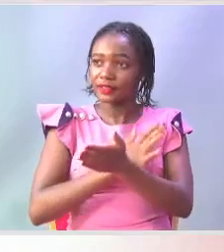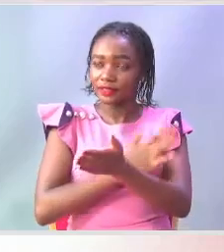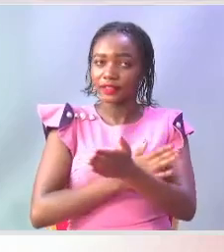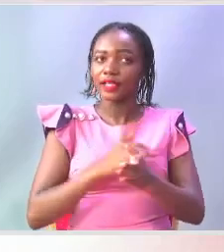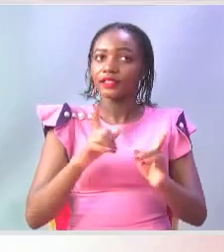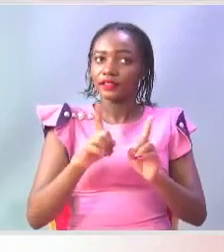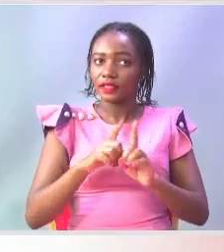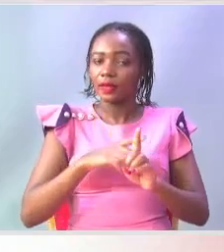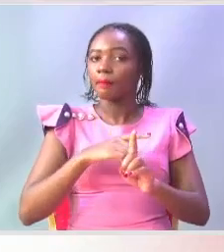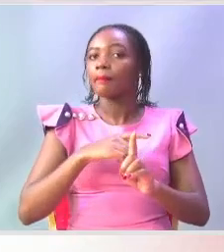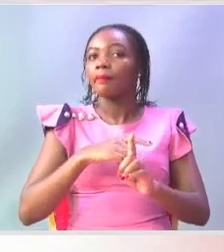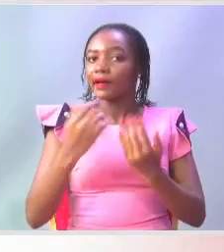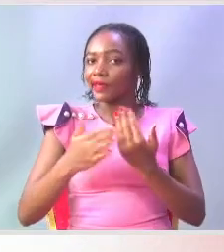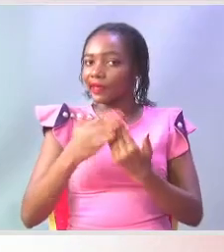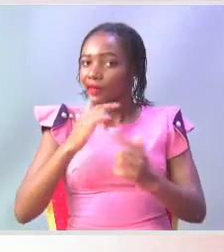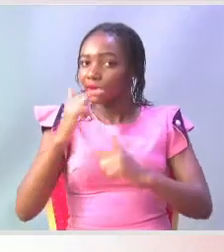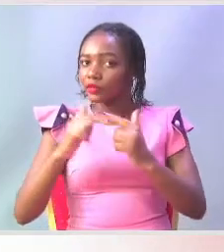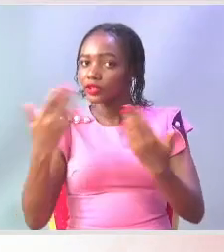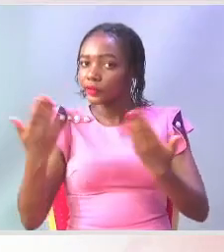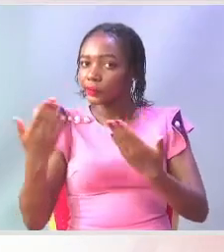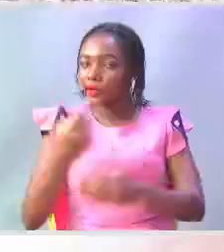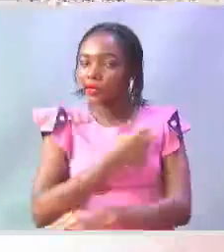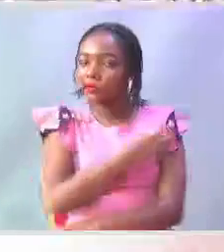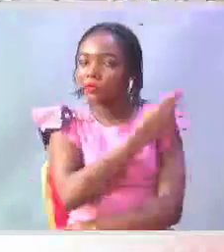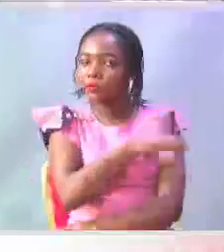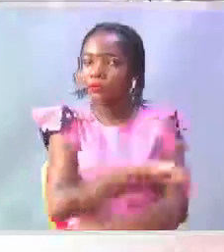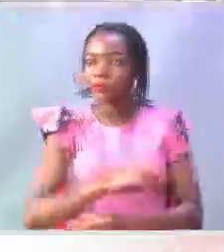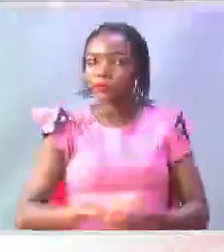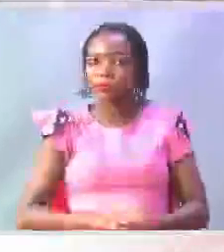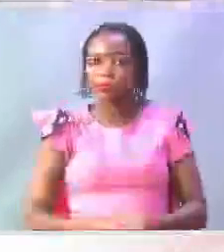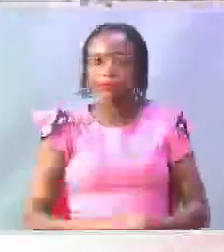fighting for his life in hospital.